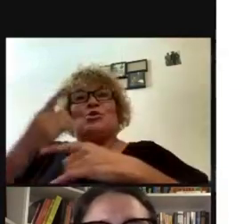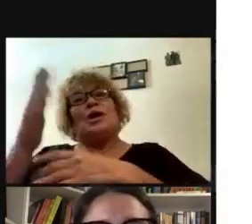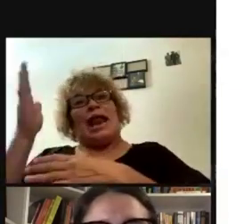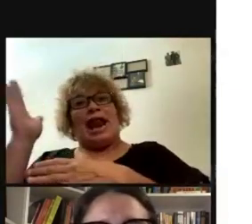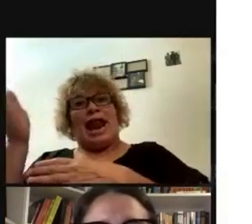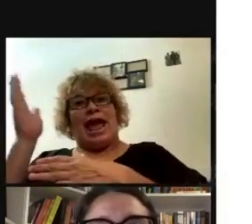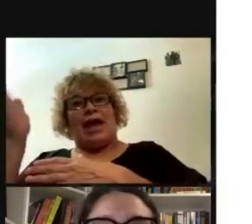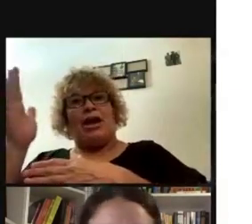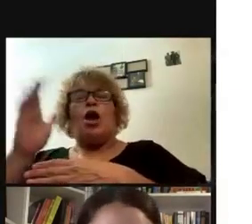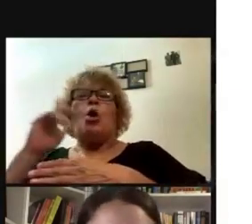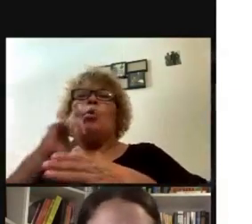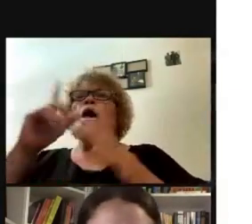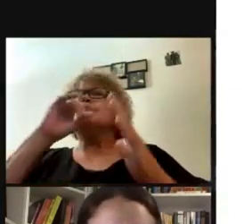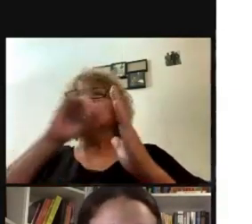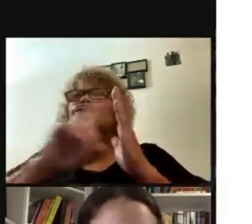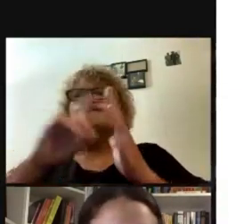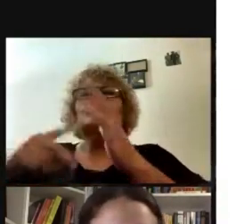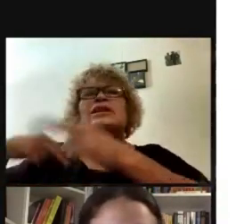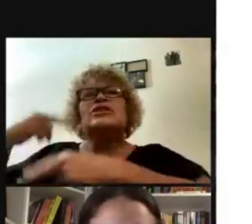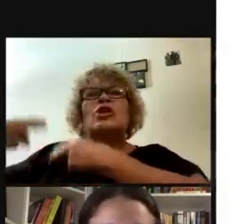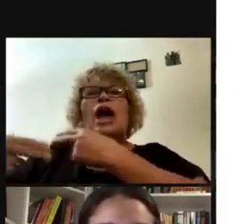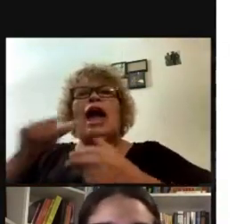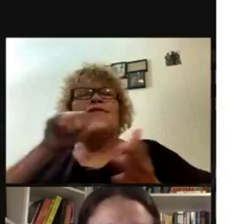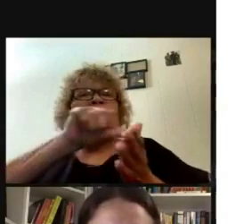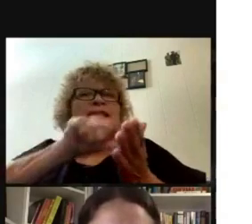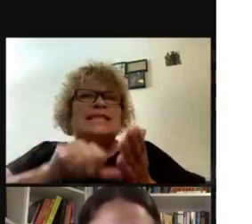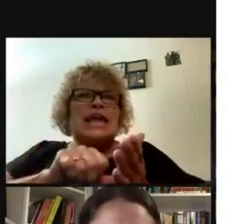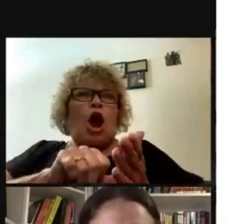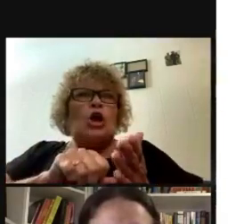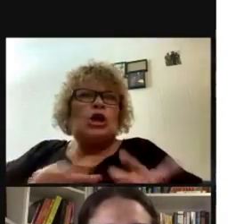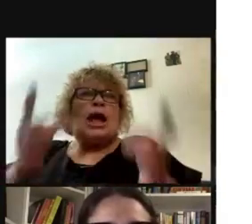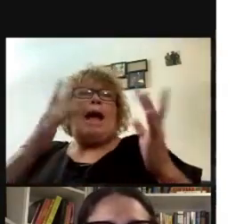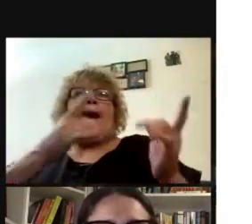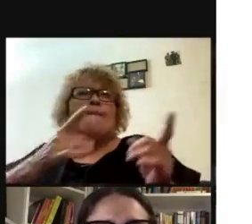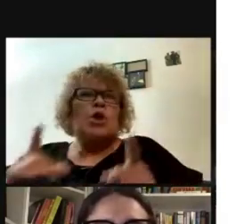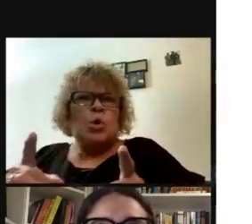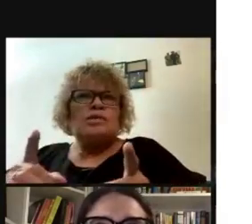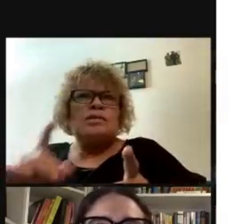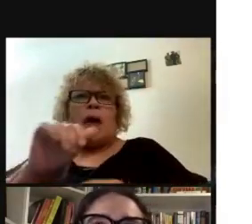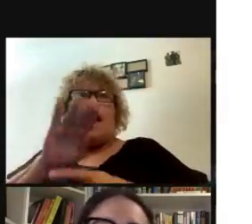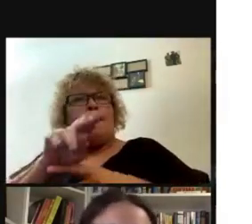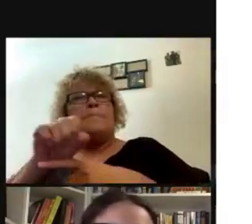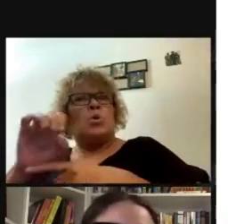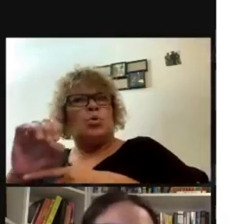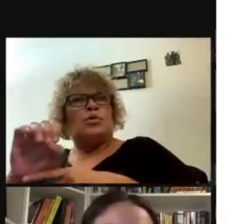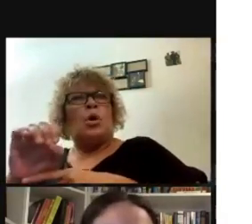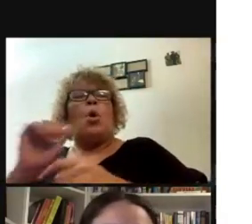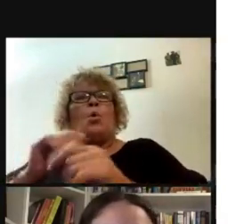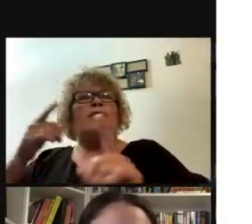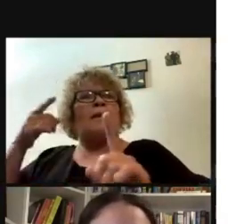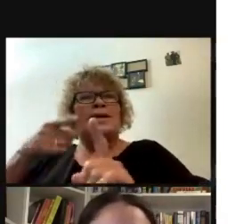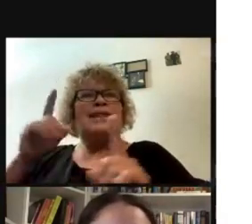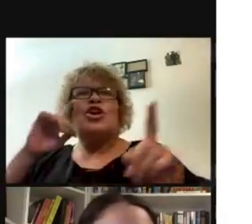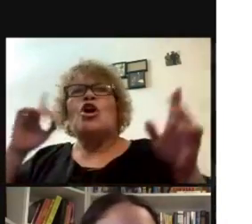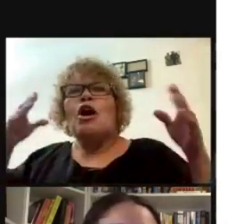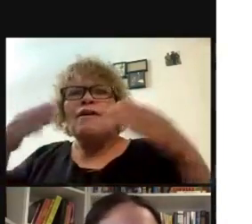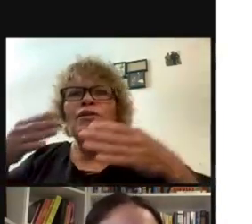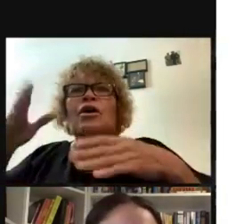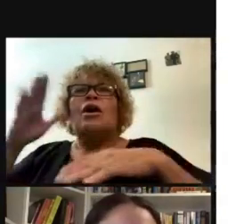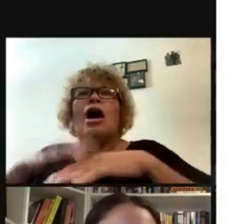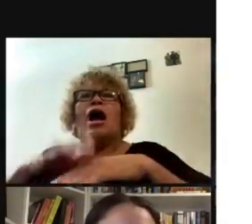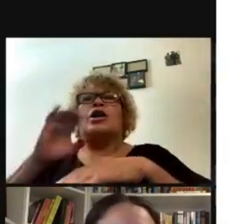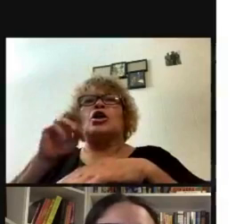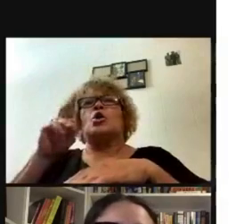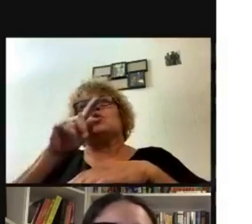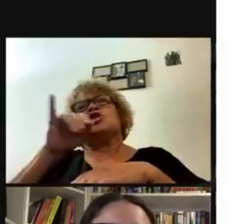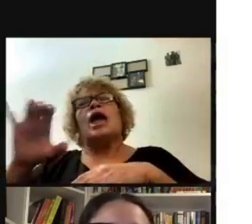will explore the history of sterilization abuse in the United States, with a particular focus on eugenic